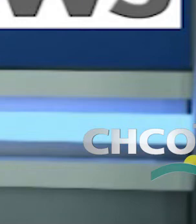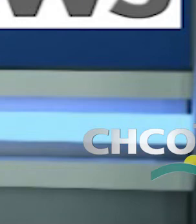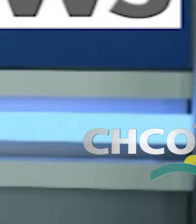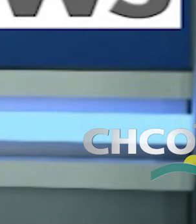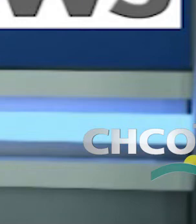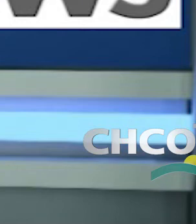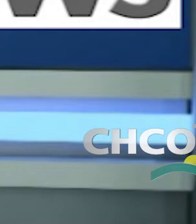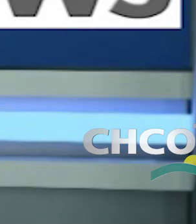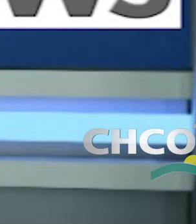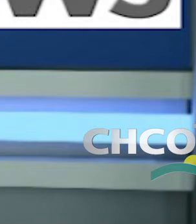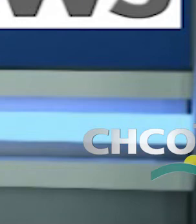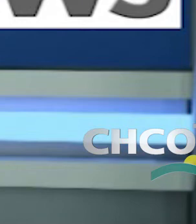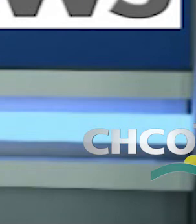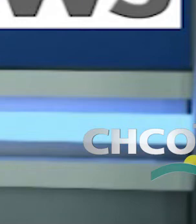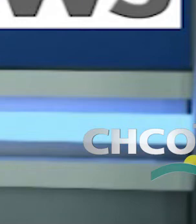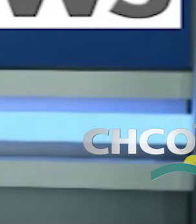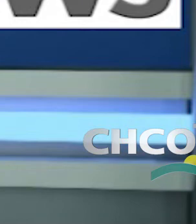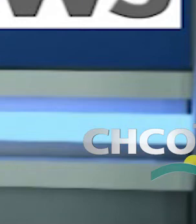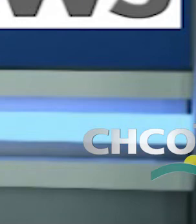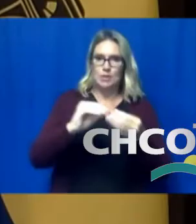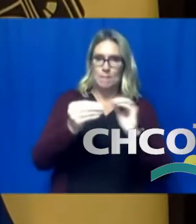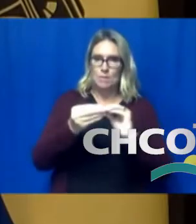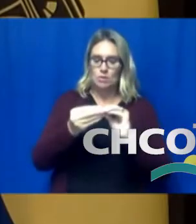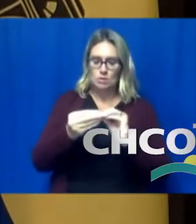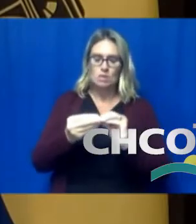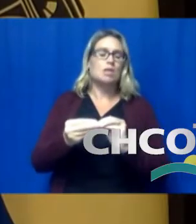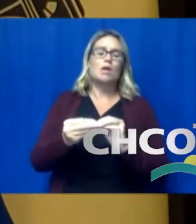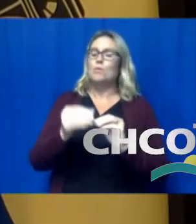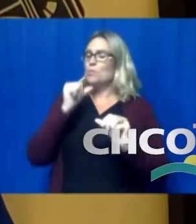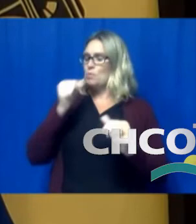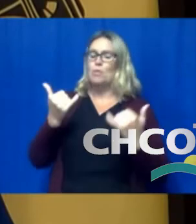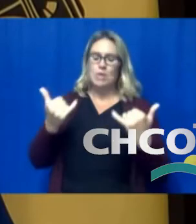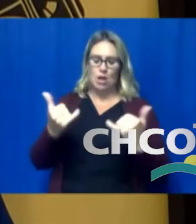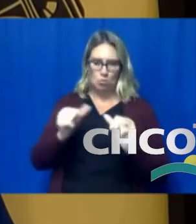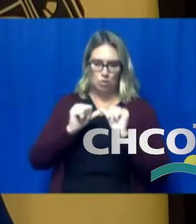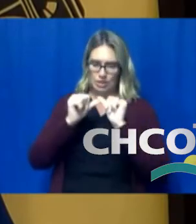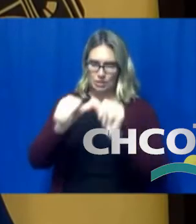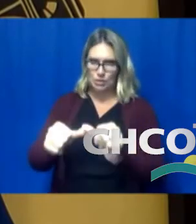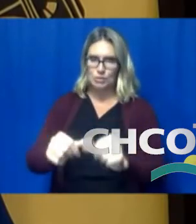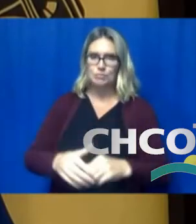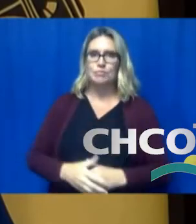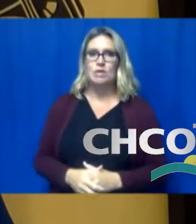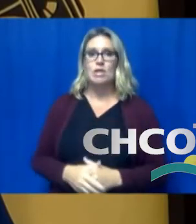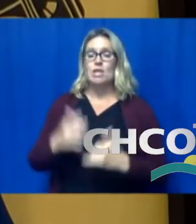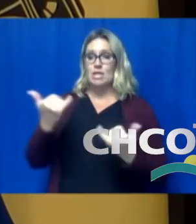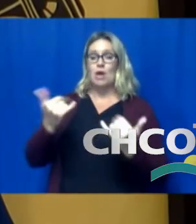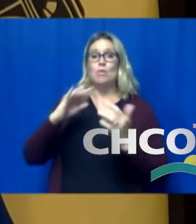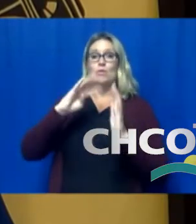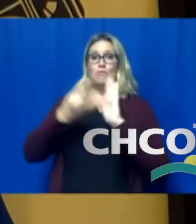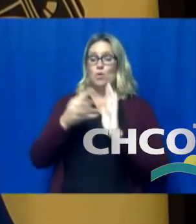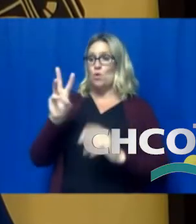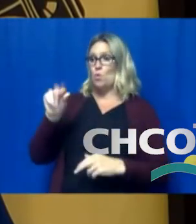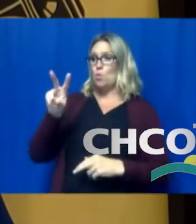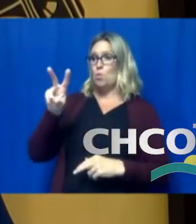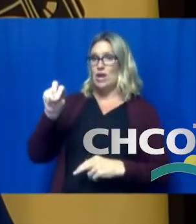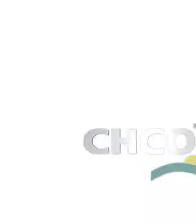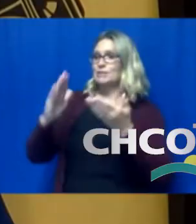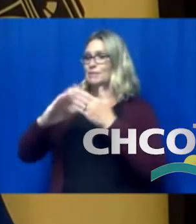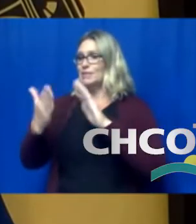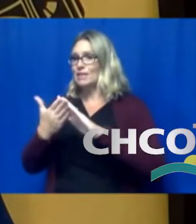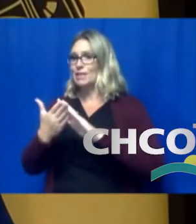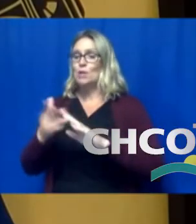and a list of a steady 20 close contacts. The situation we are facing with the fourth wave of COVID-19 is very